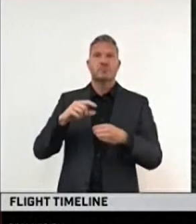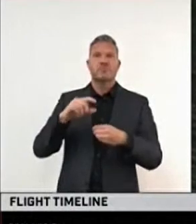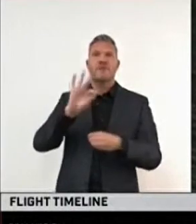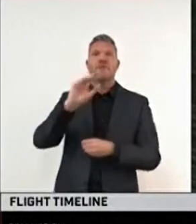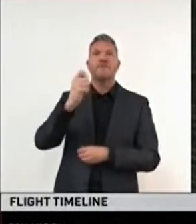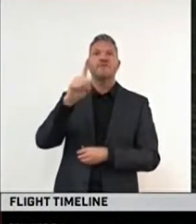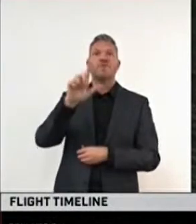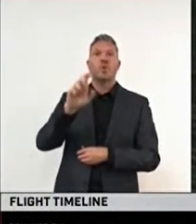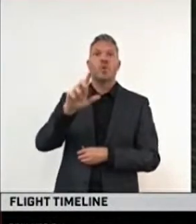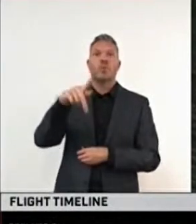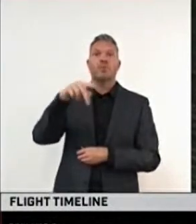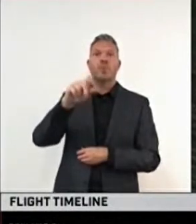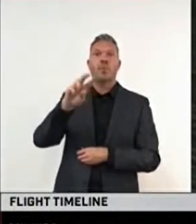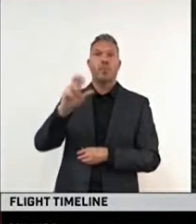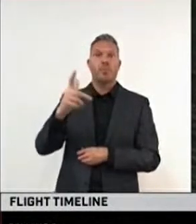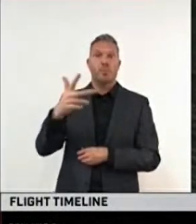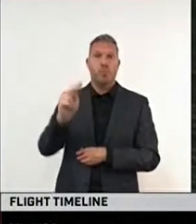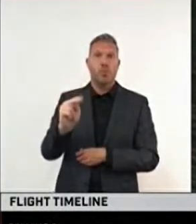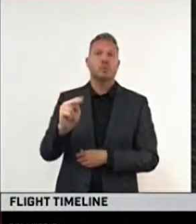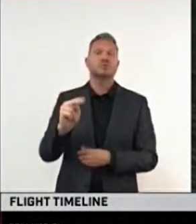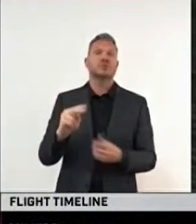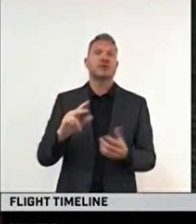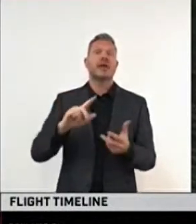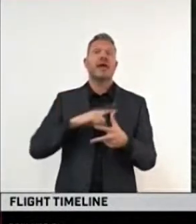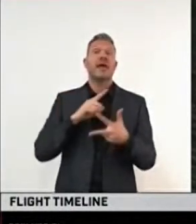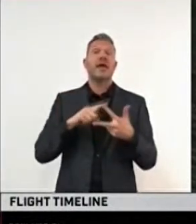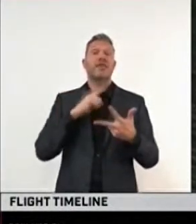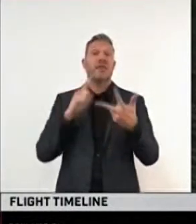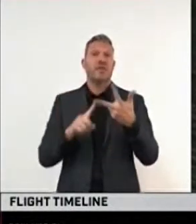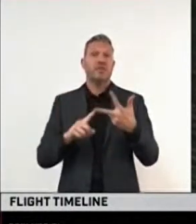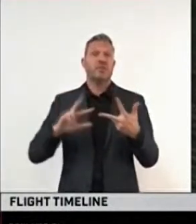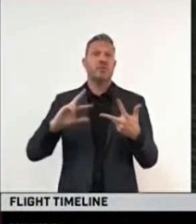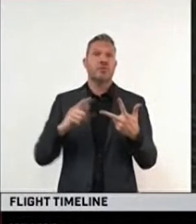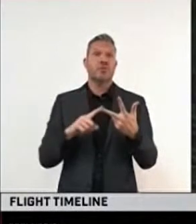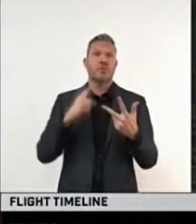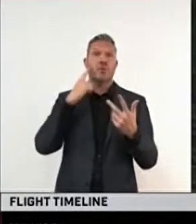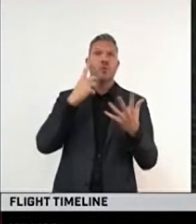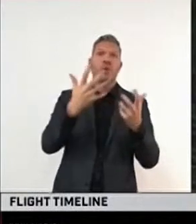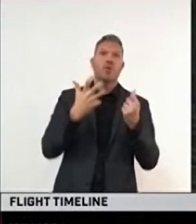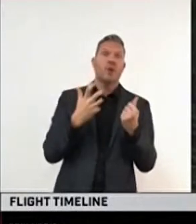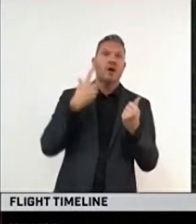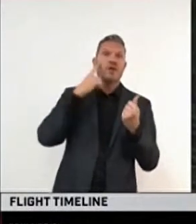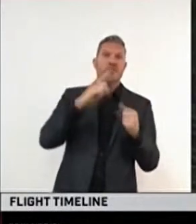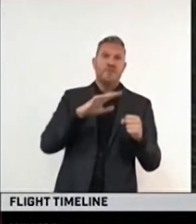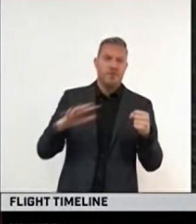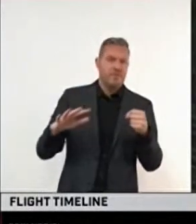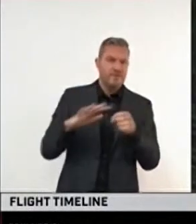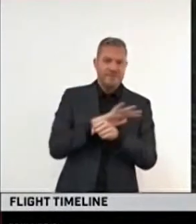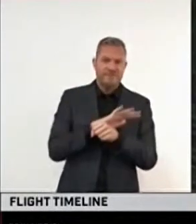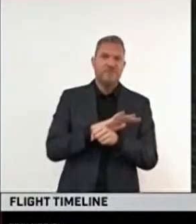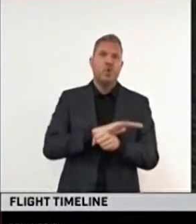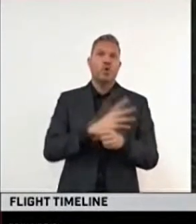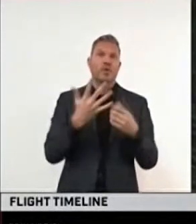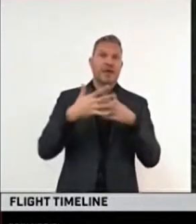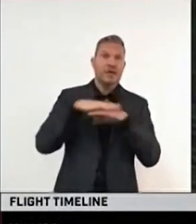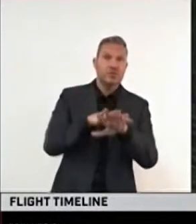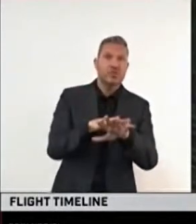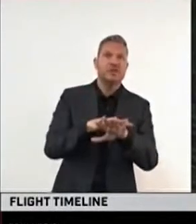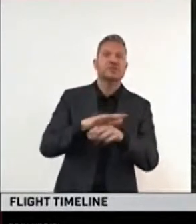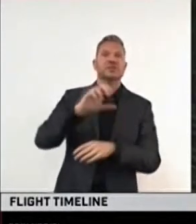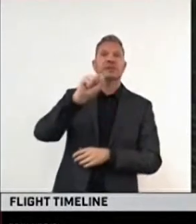late call-up addition to the Above the Clouds manifest, from final approval to full integration in less than 24 hours, is Spire